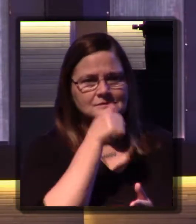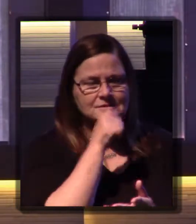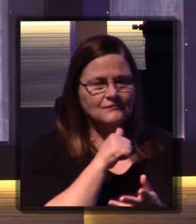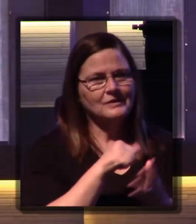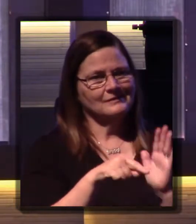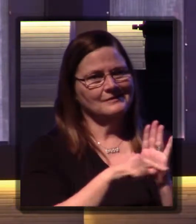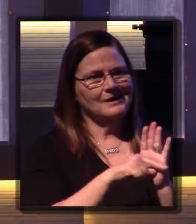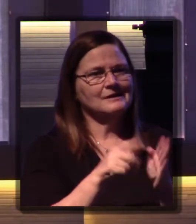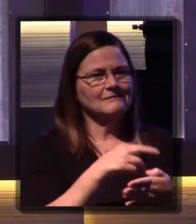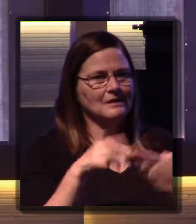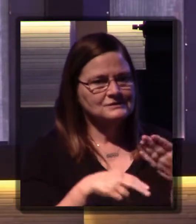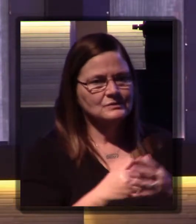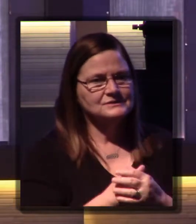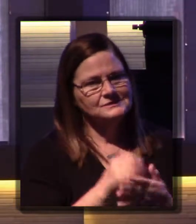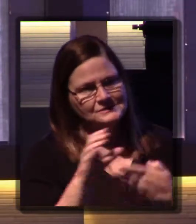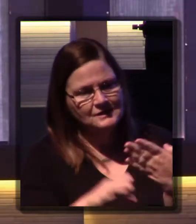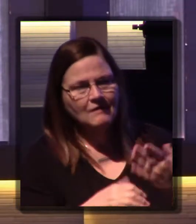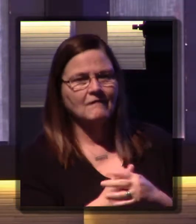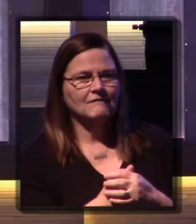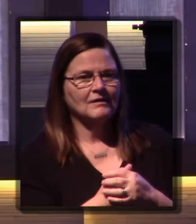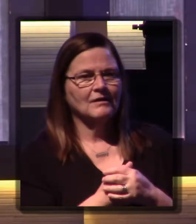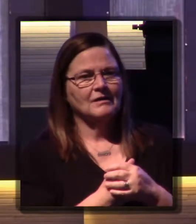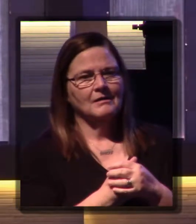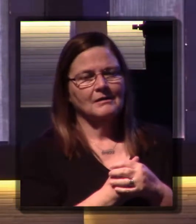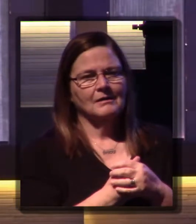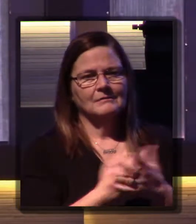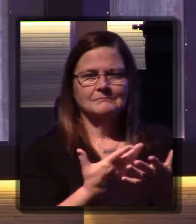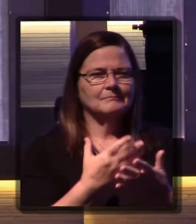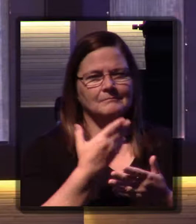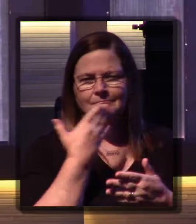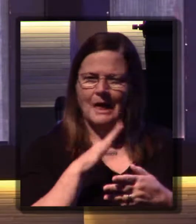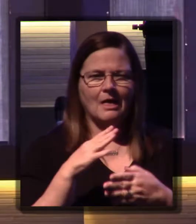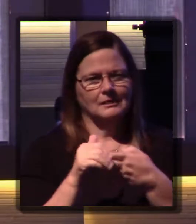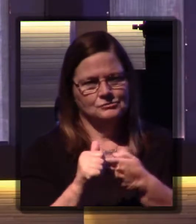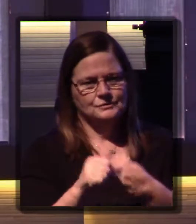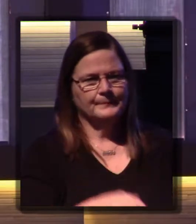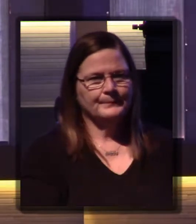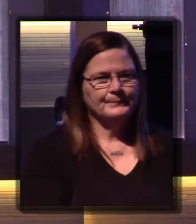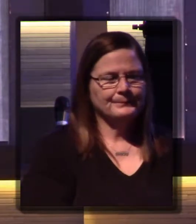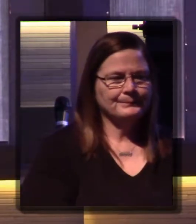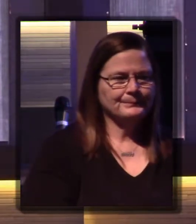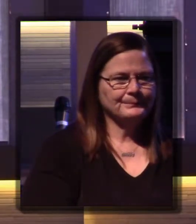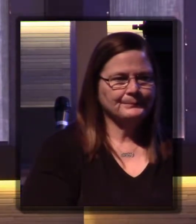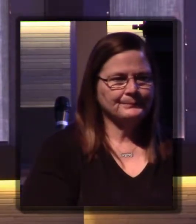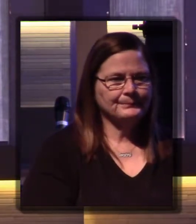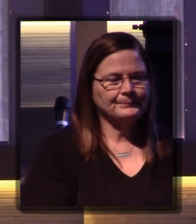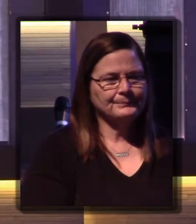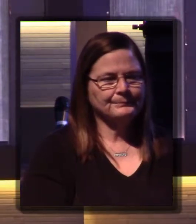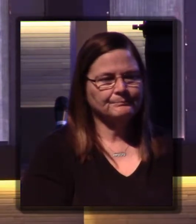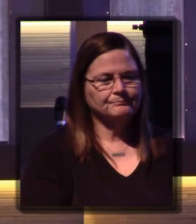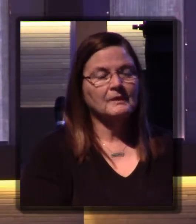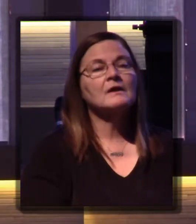negative consequences of ungodly, unjust leadership. And so what is that message? And